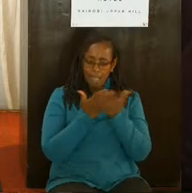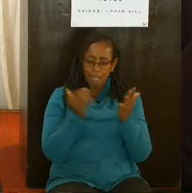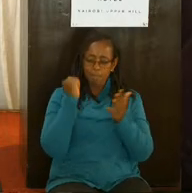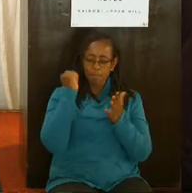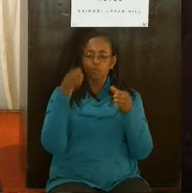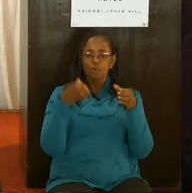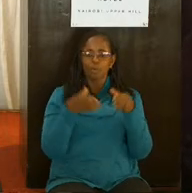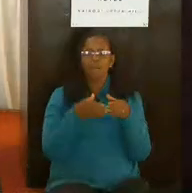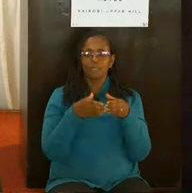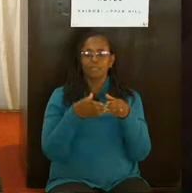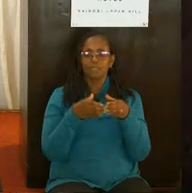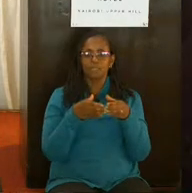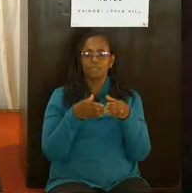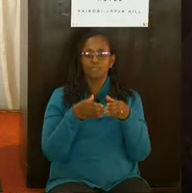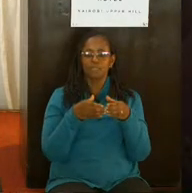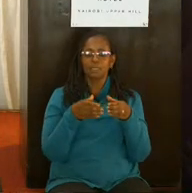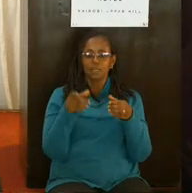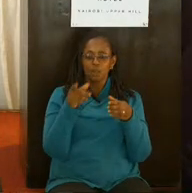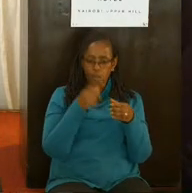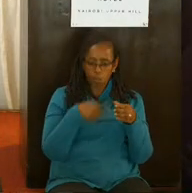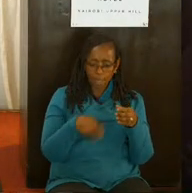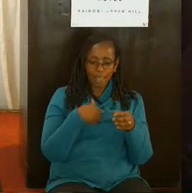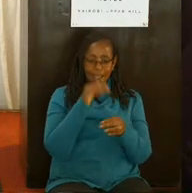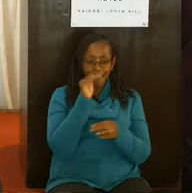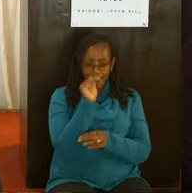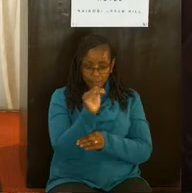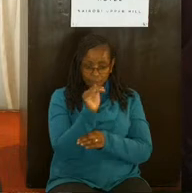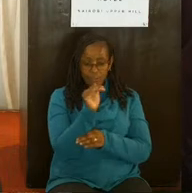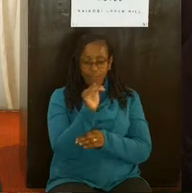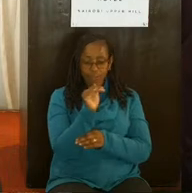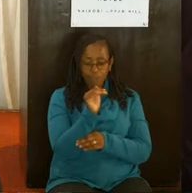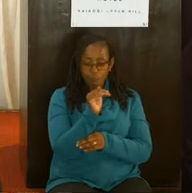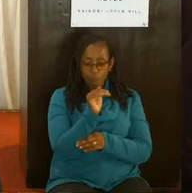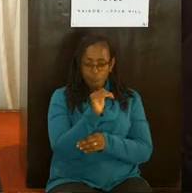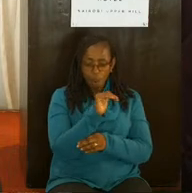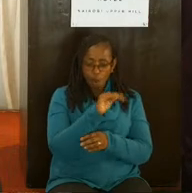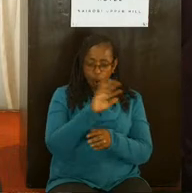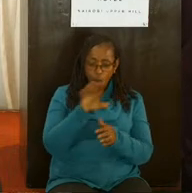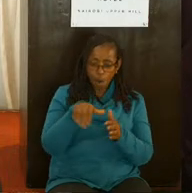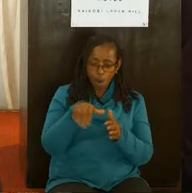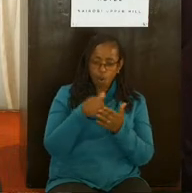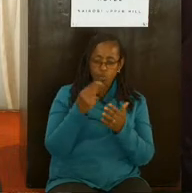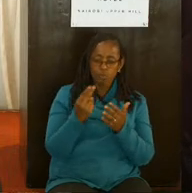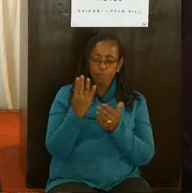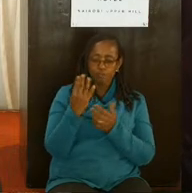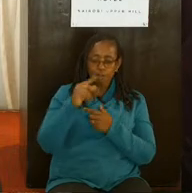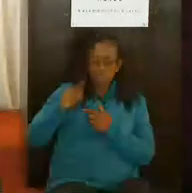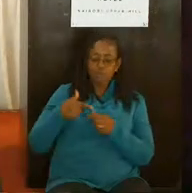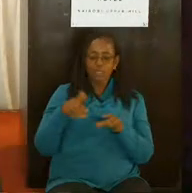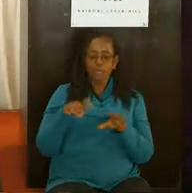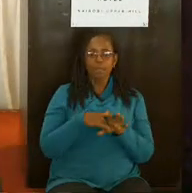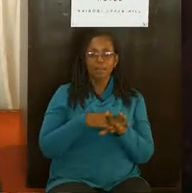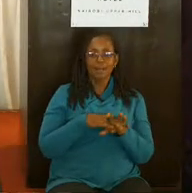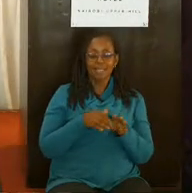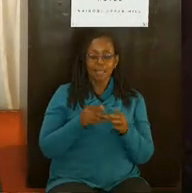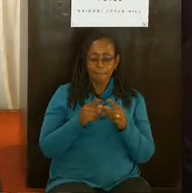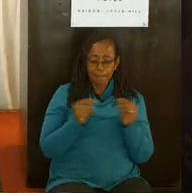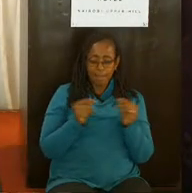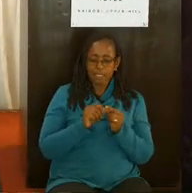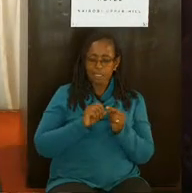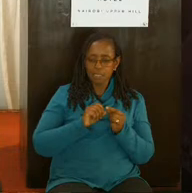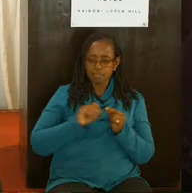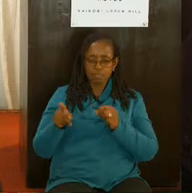party we seek the consent of all the 24 000 members we send to them messages